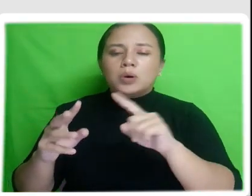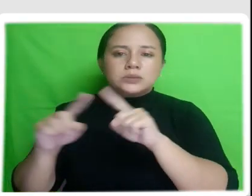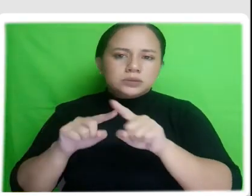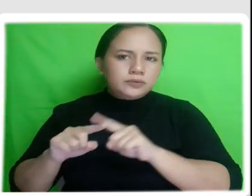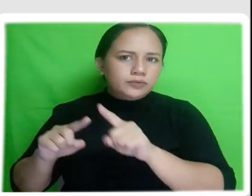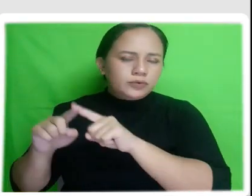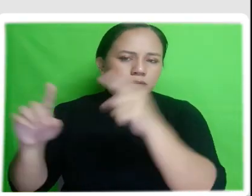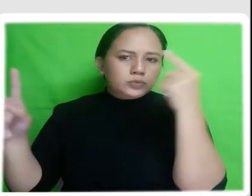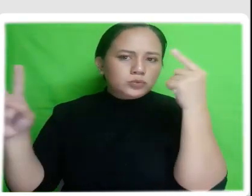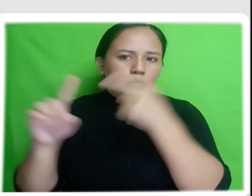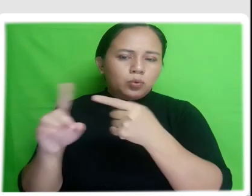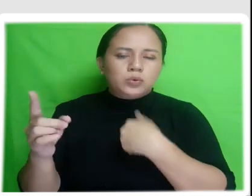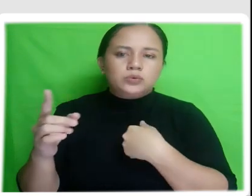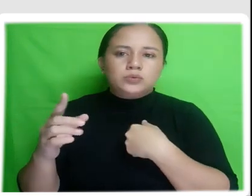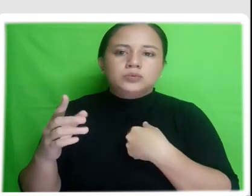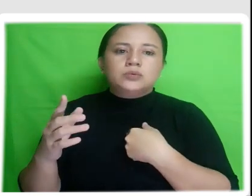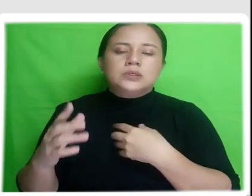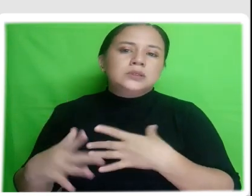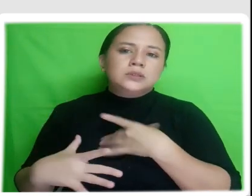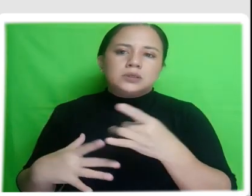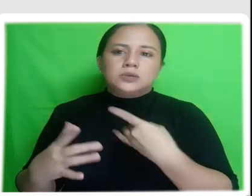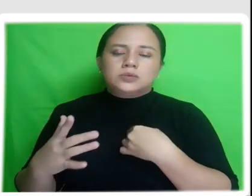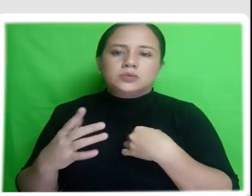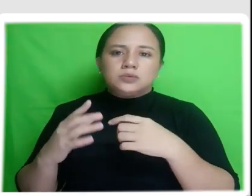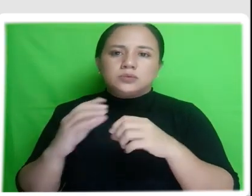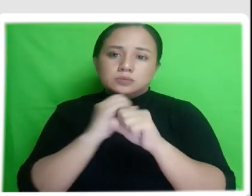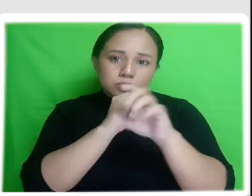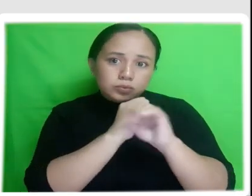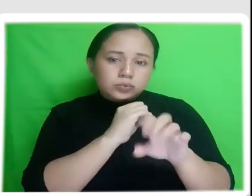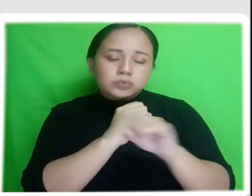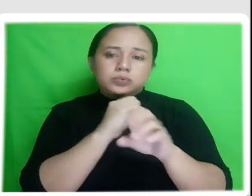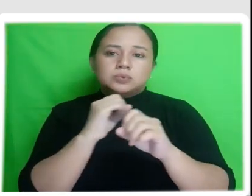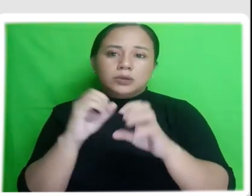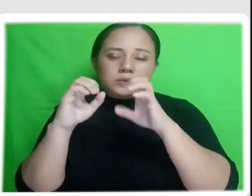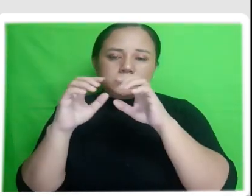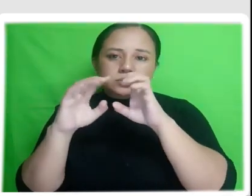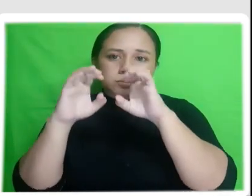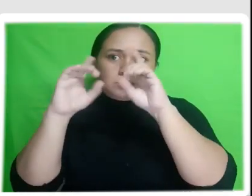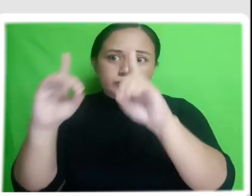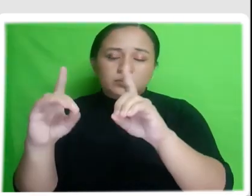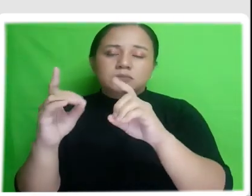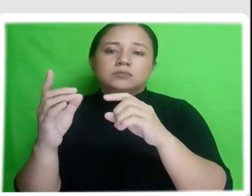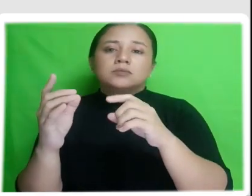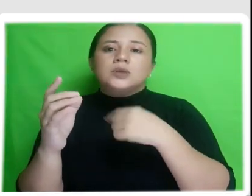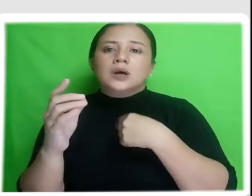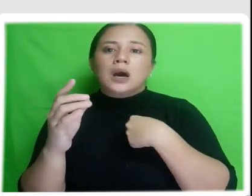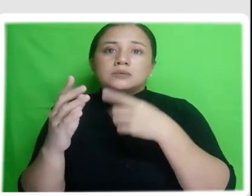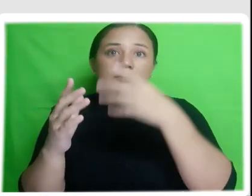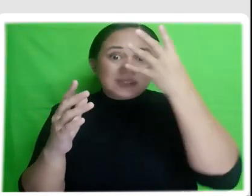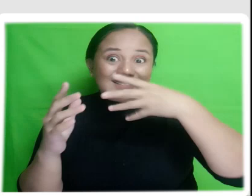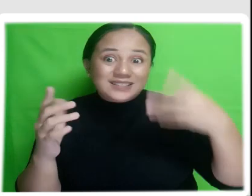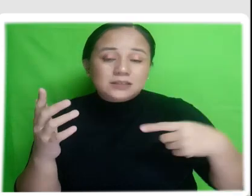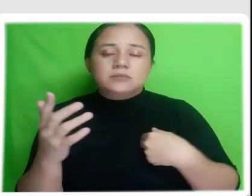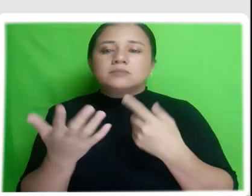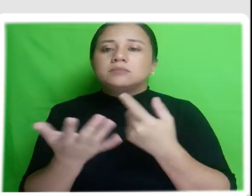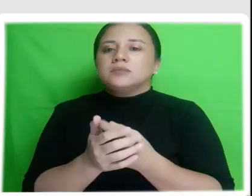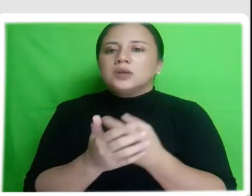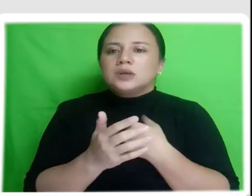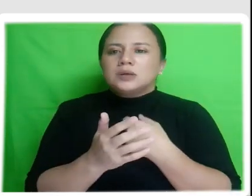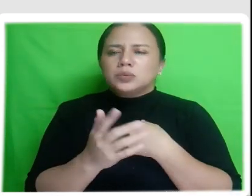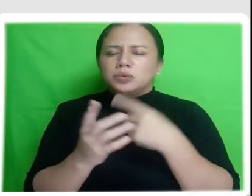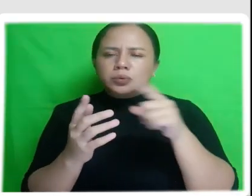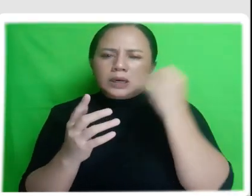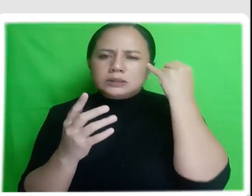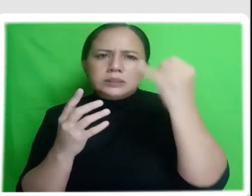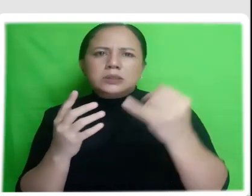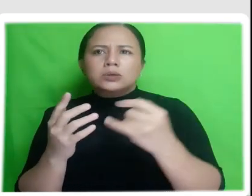in education advocacy as a citizen. They can be your experiences and observations, ideas, criticisms, and